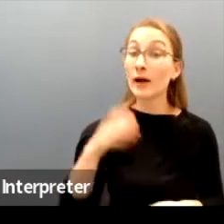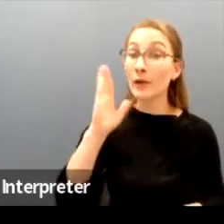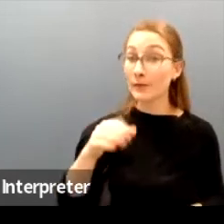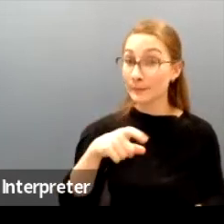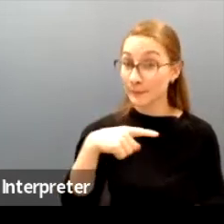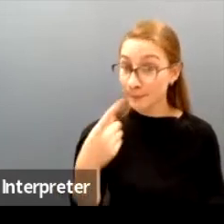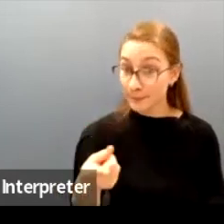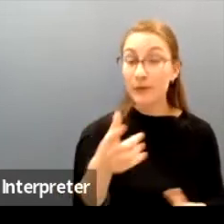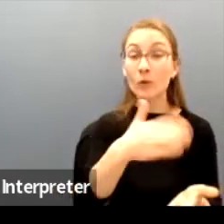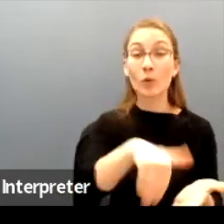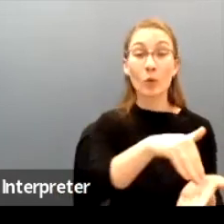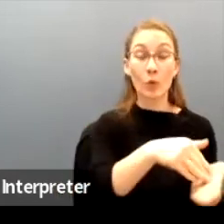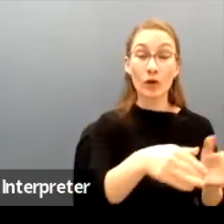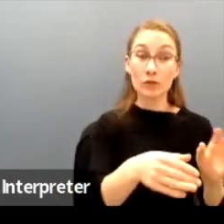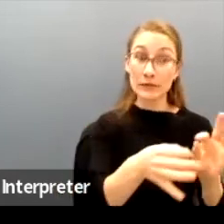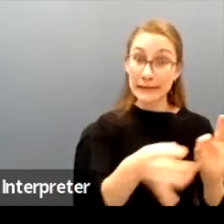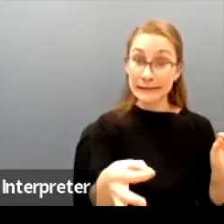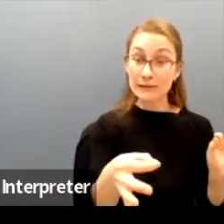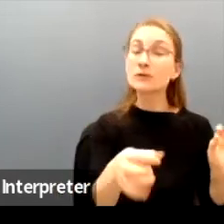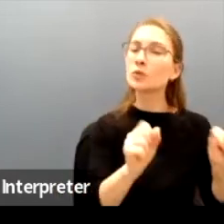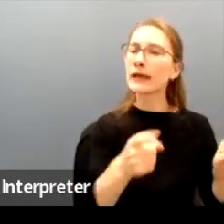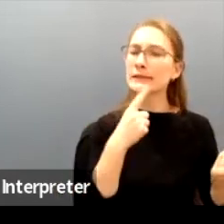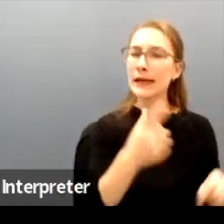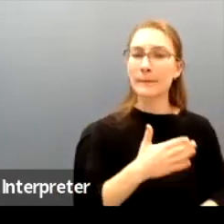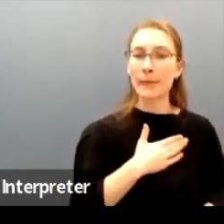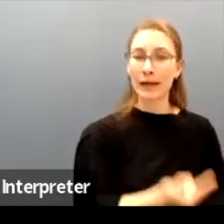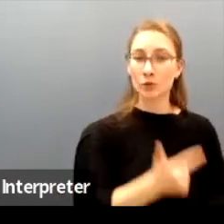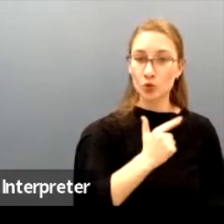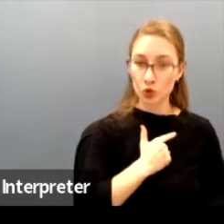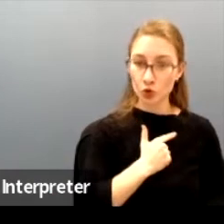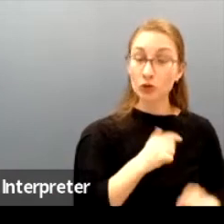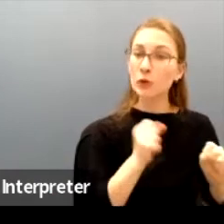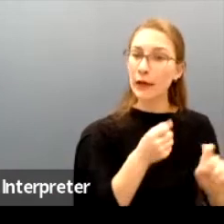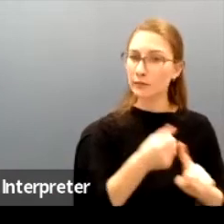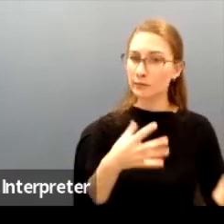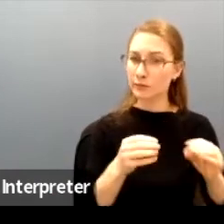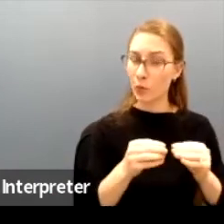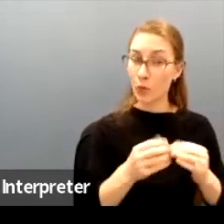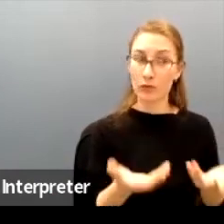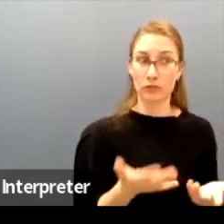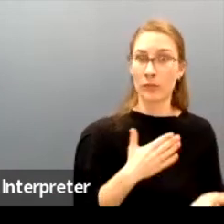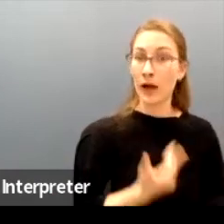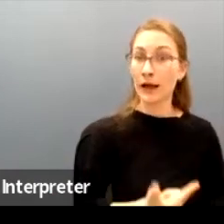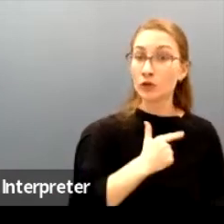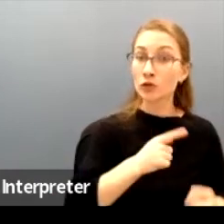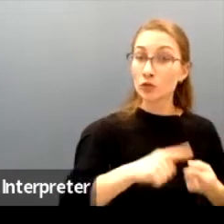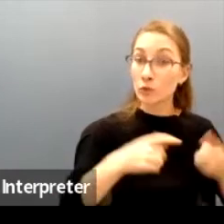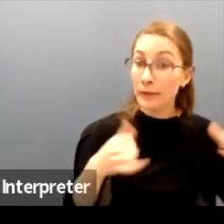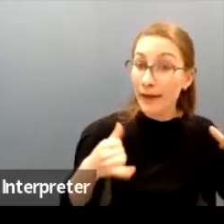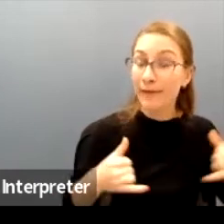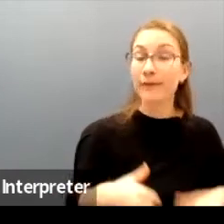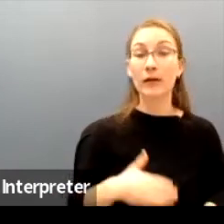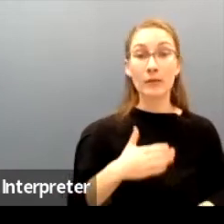sentence. You can say my turn, but we can expand on that. My turn to play, my turn to go on the